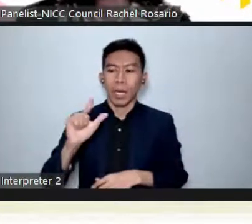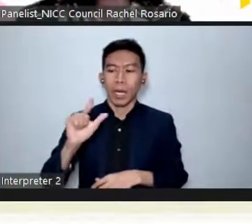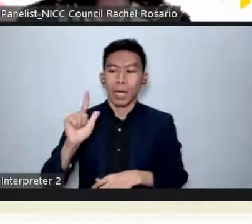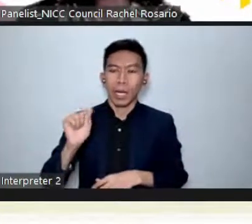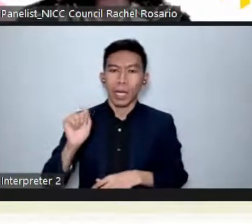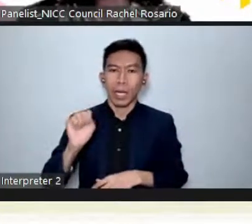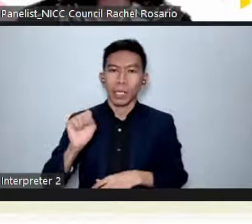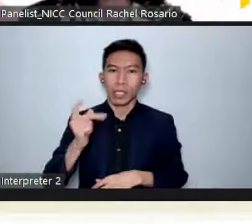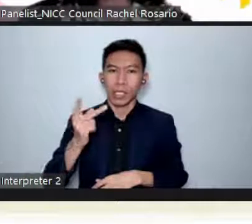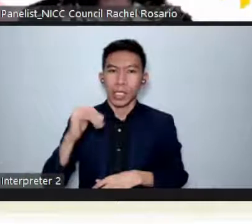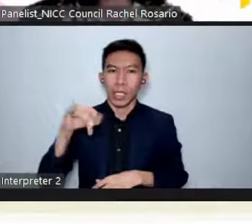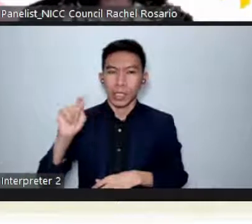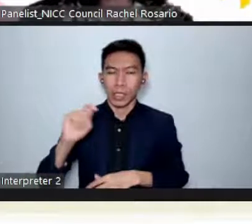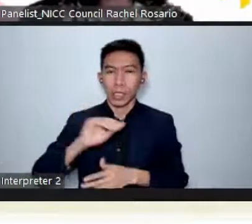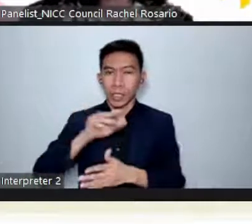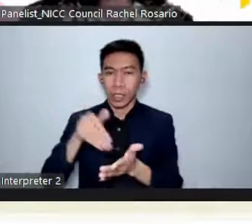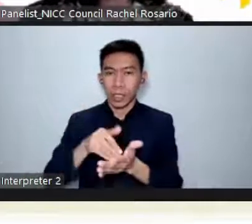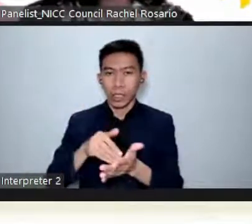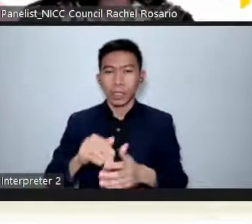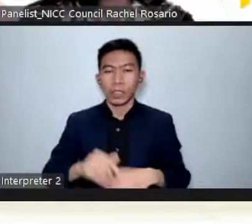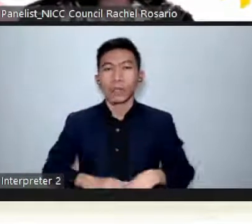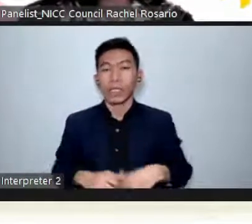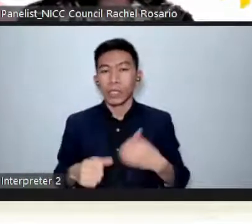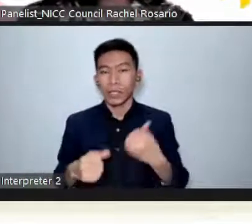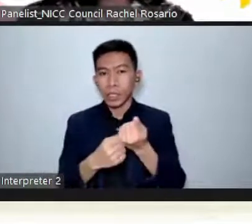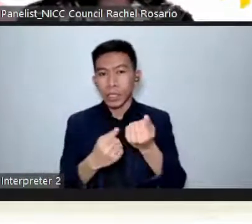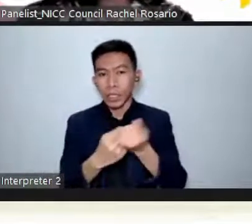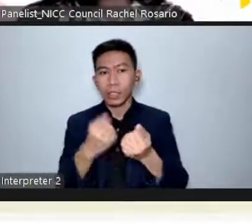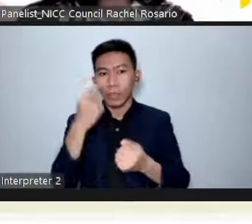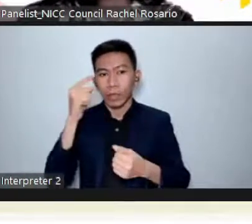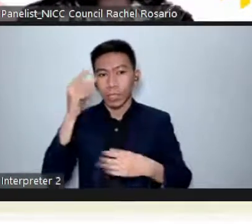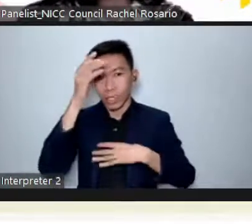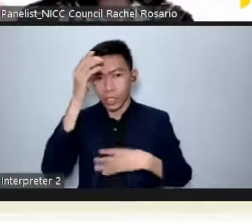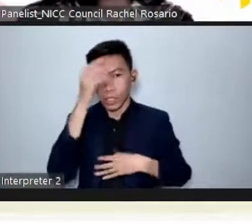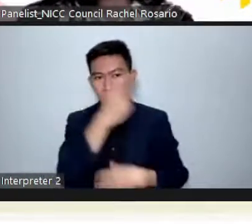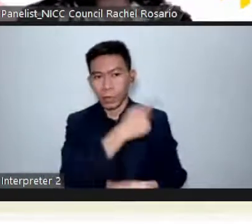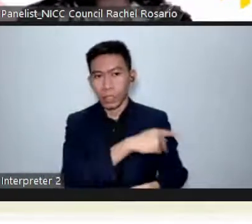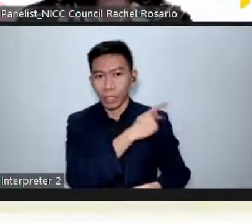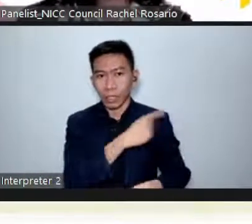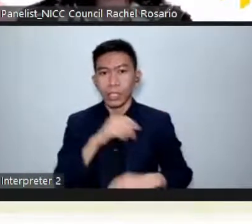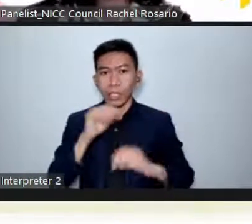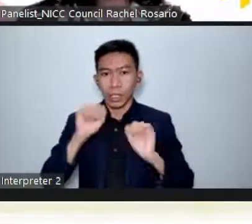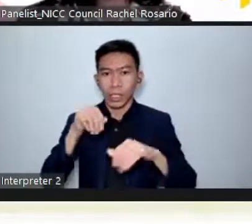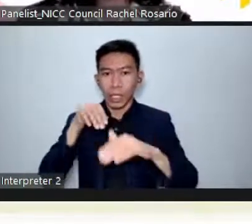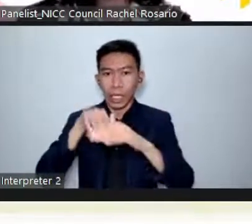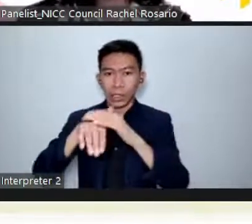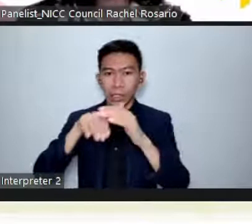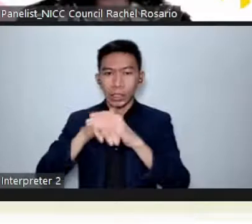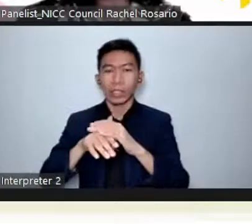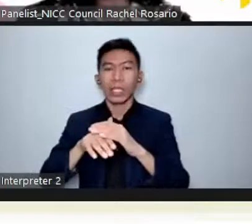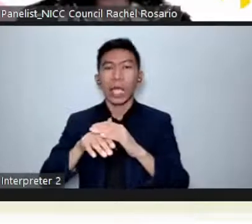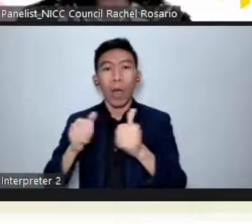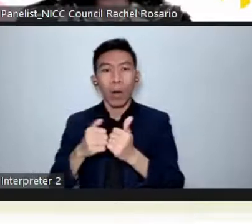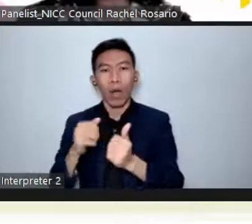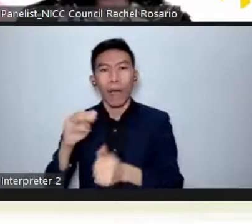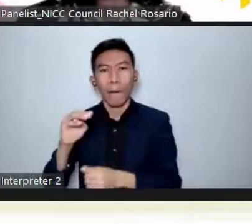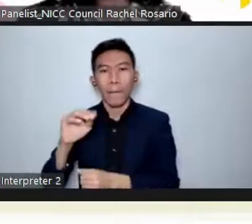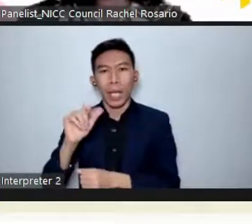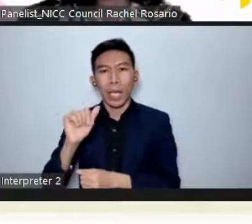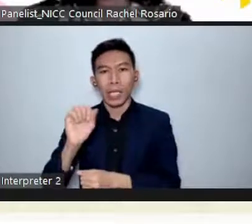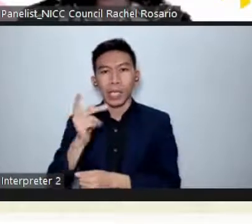ma'am, assistance for cancer patients can also be accessed through Malasakit centers, not